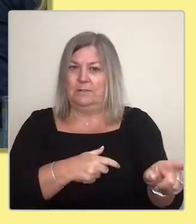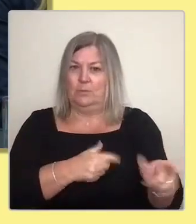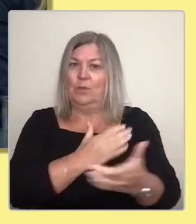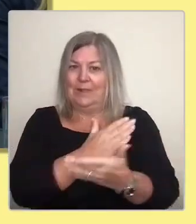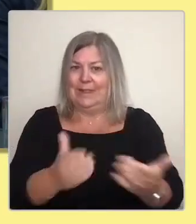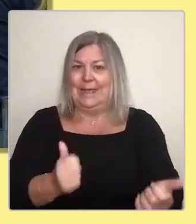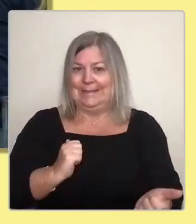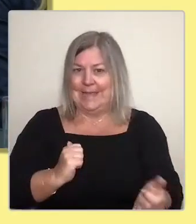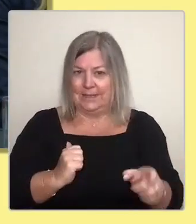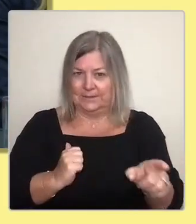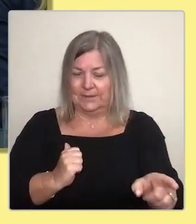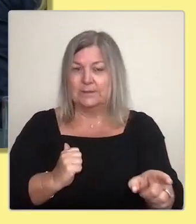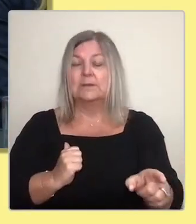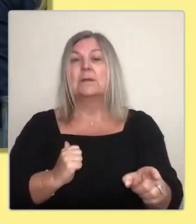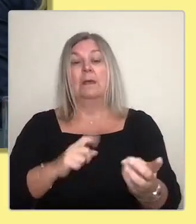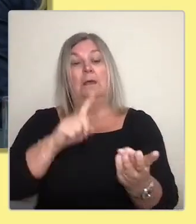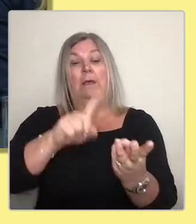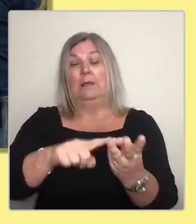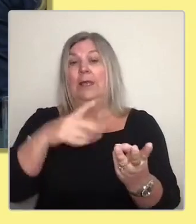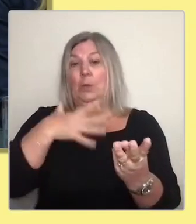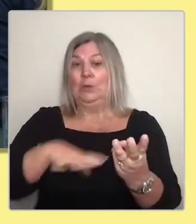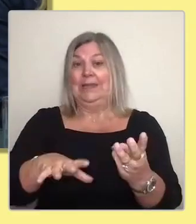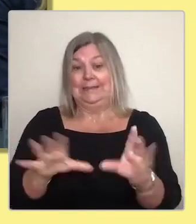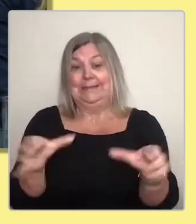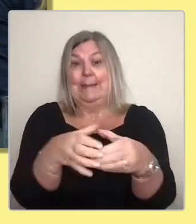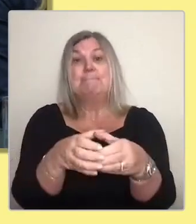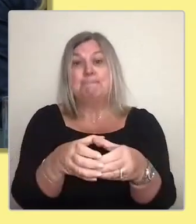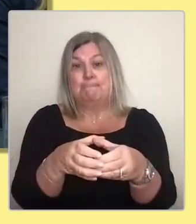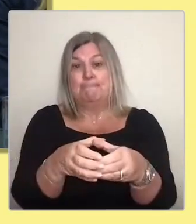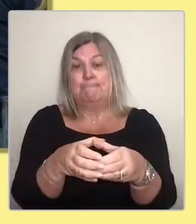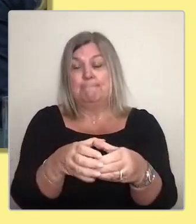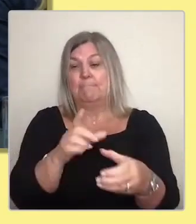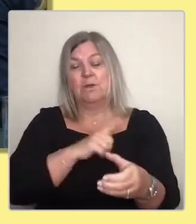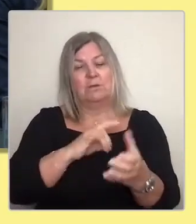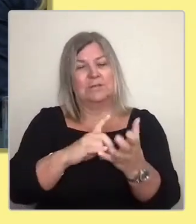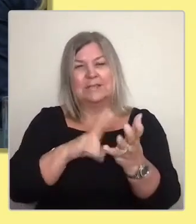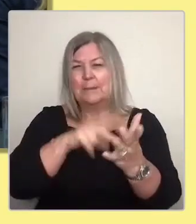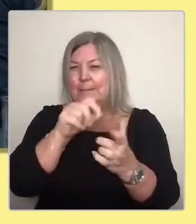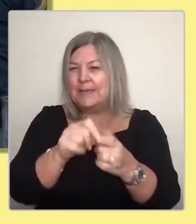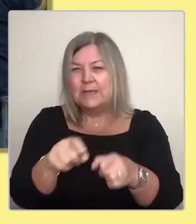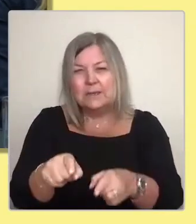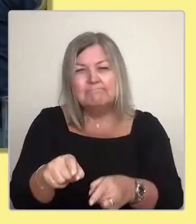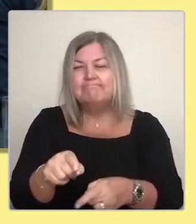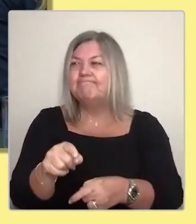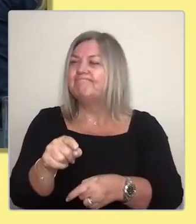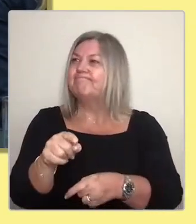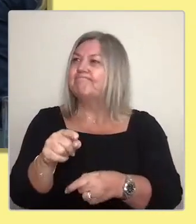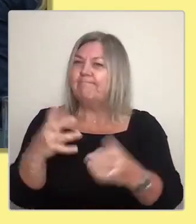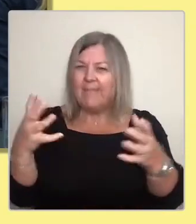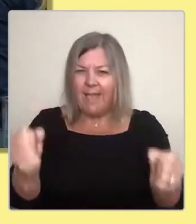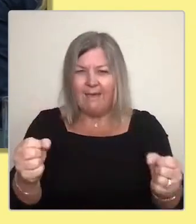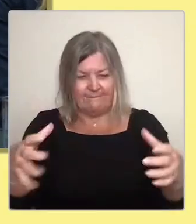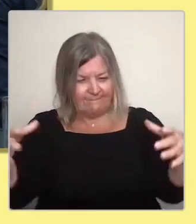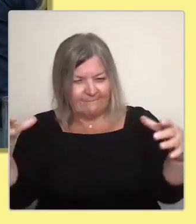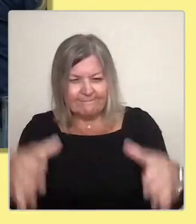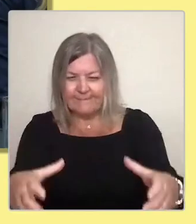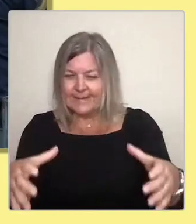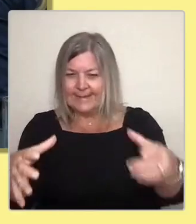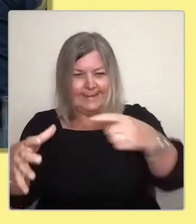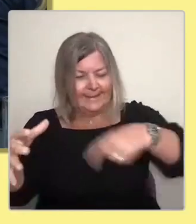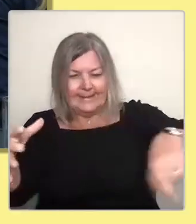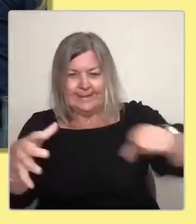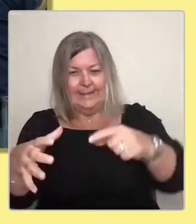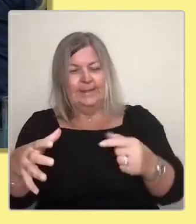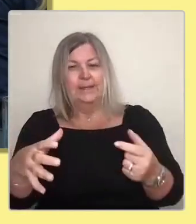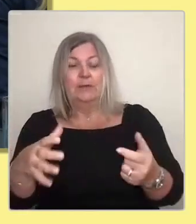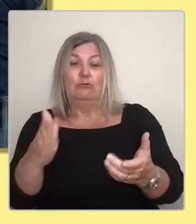team. Because within the SNP, we have people reflective of